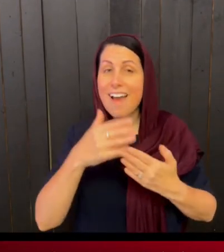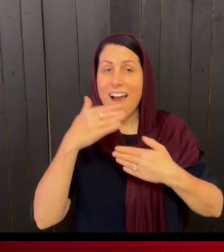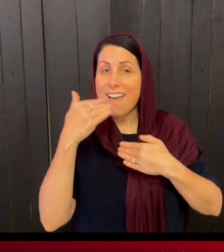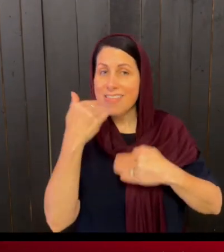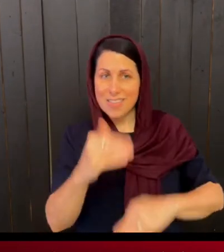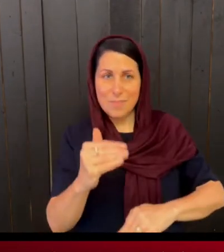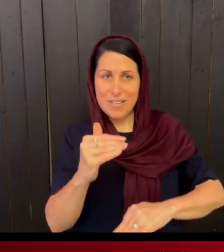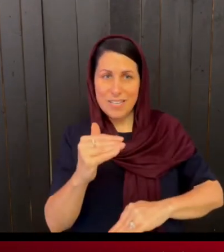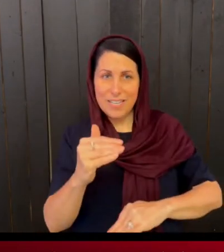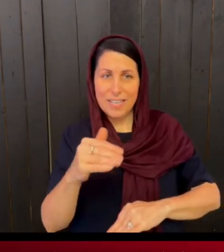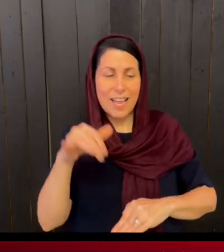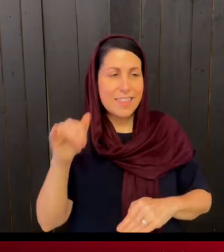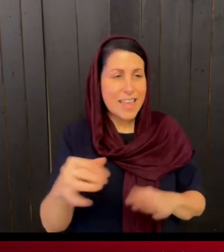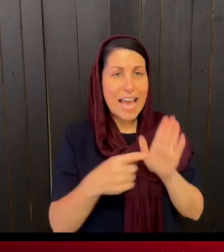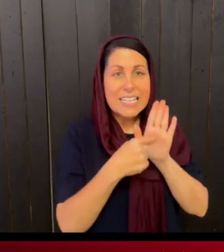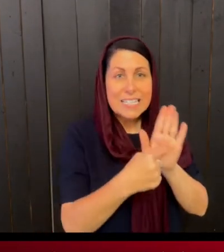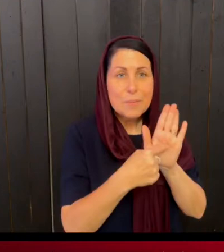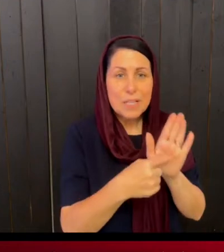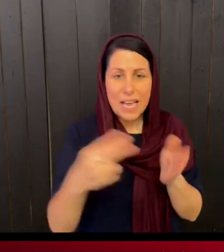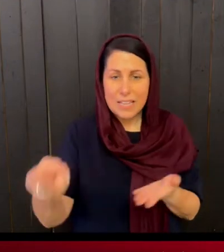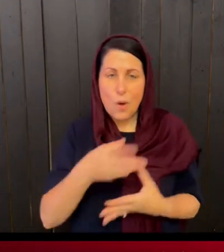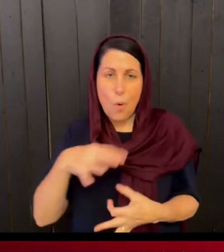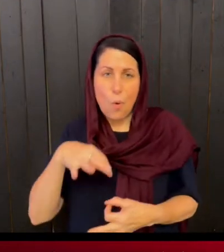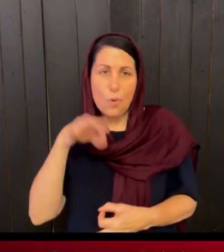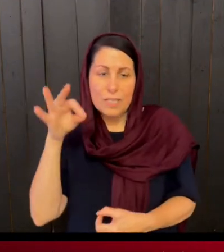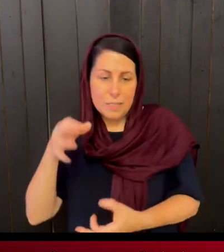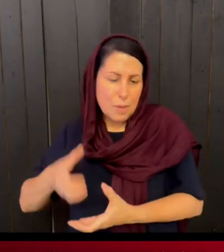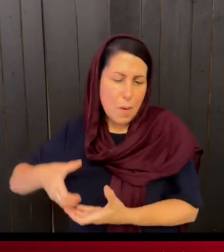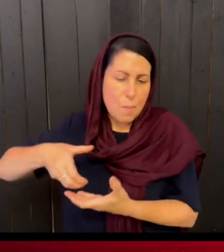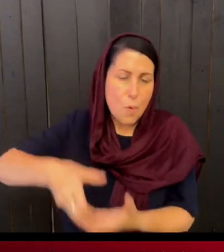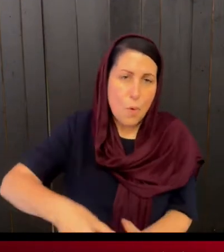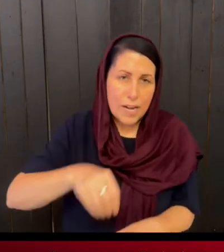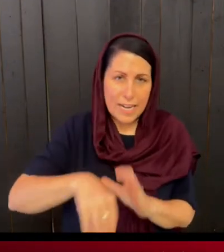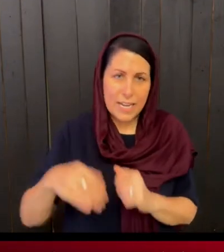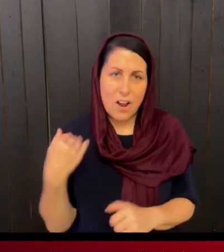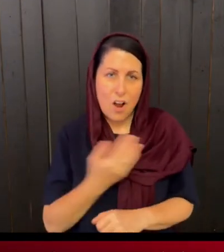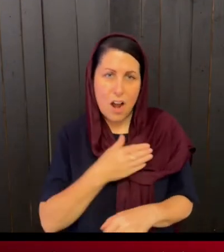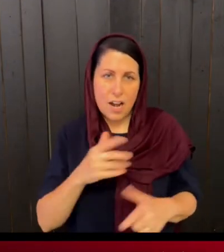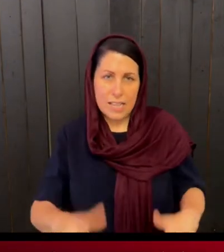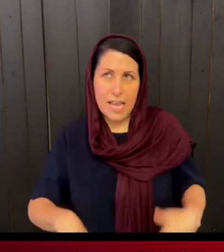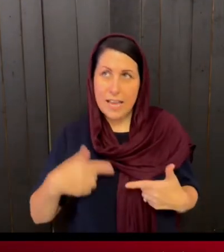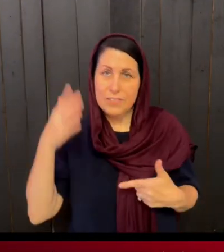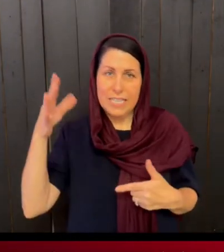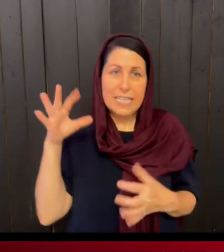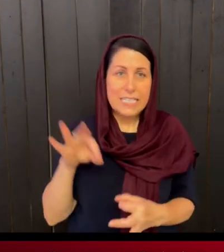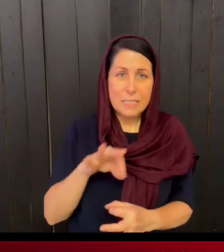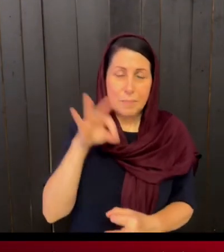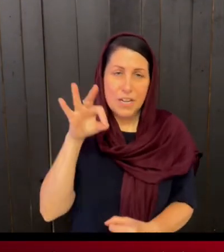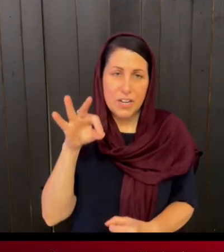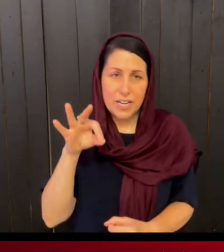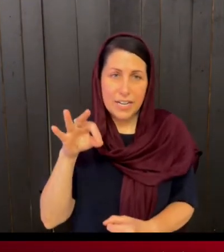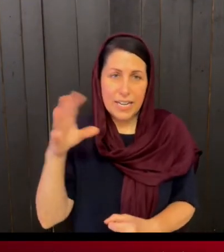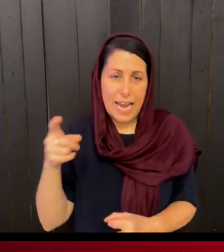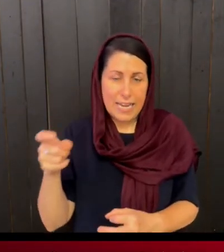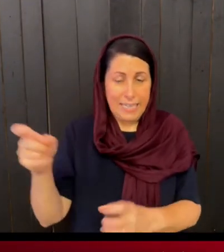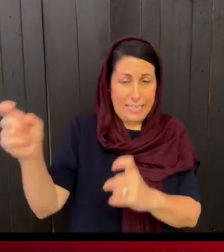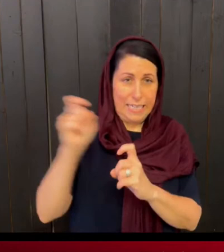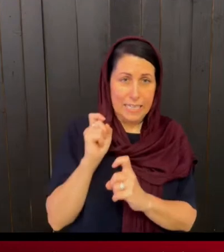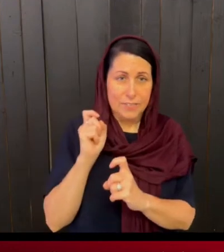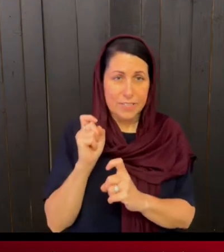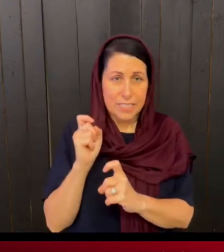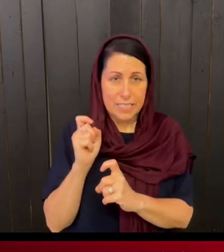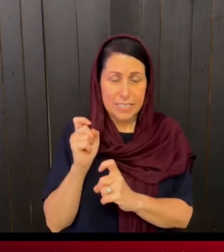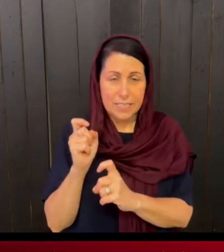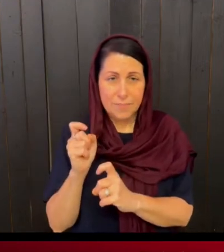I believe this symbolizes the Holy Spirit pouring into our life and using us and pouring the gifts into our life. I believe it